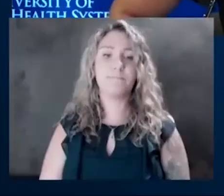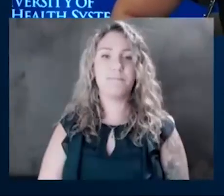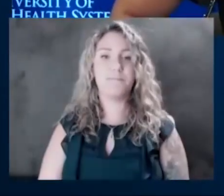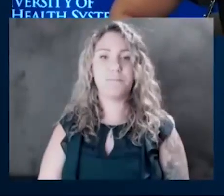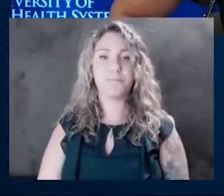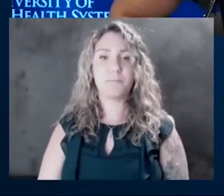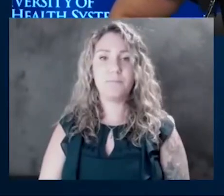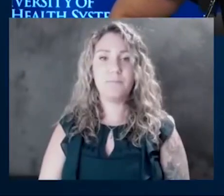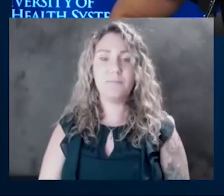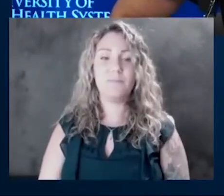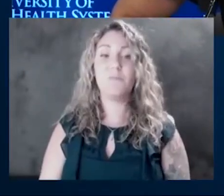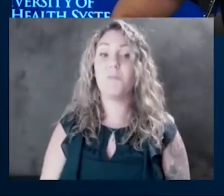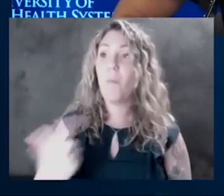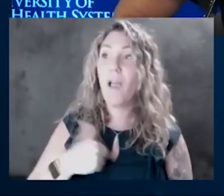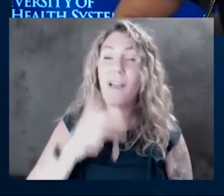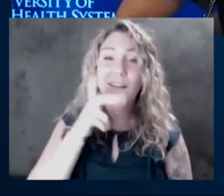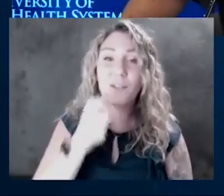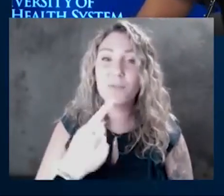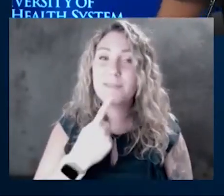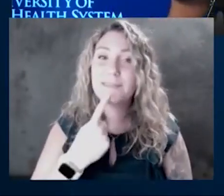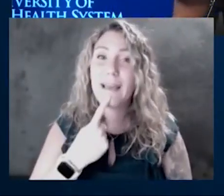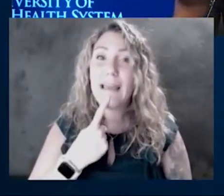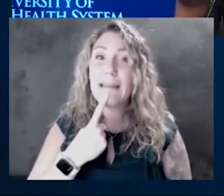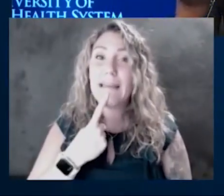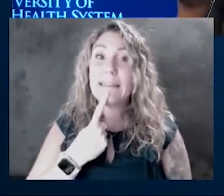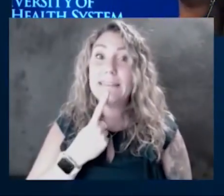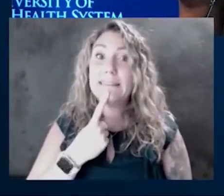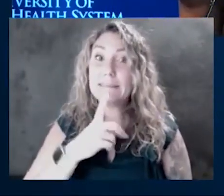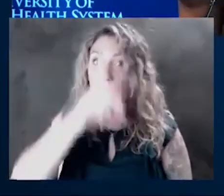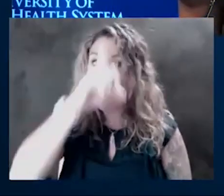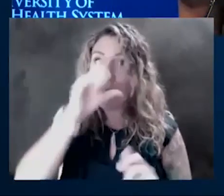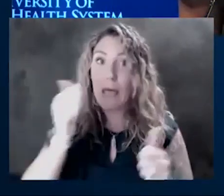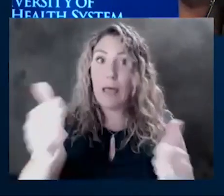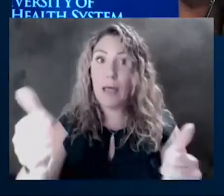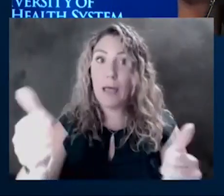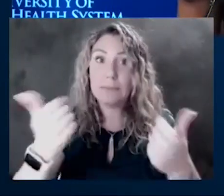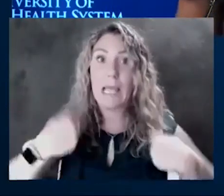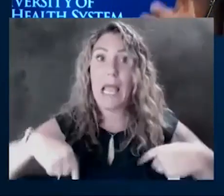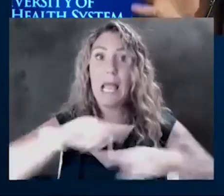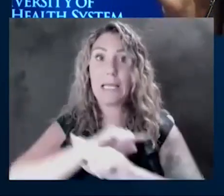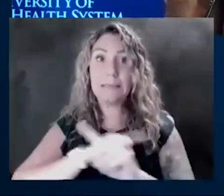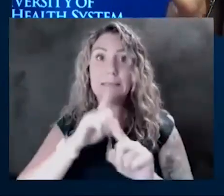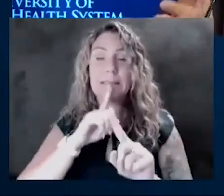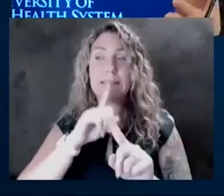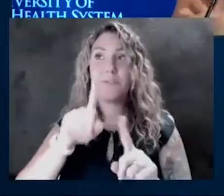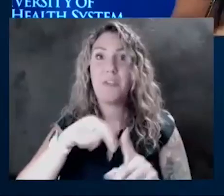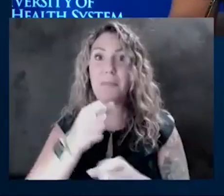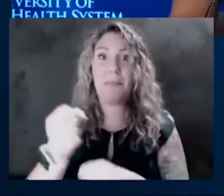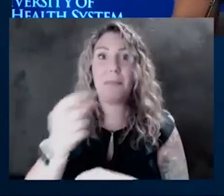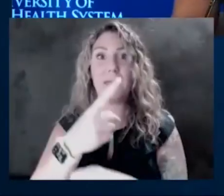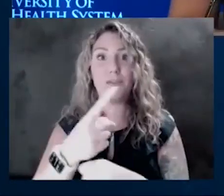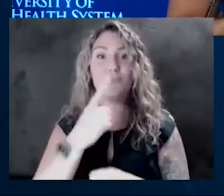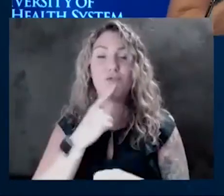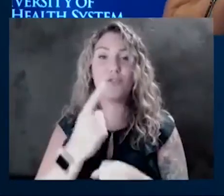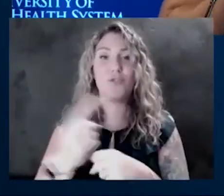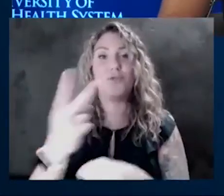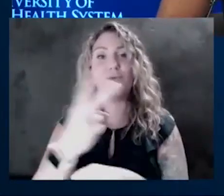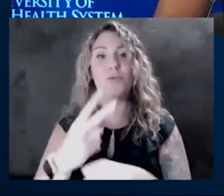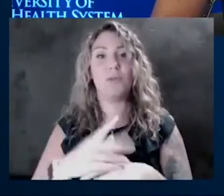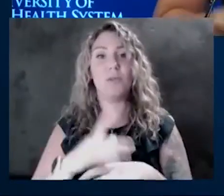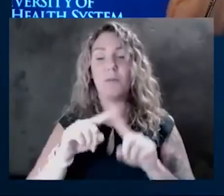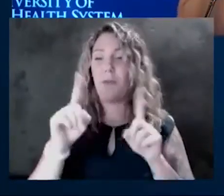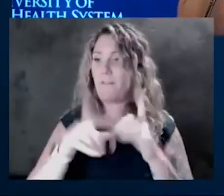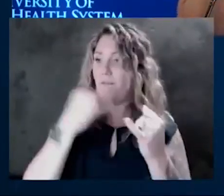you saying is it's up to us what it's going to look like over the next year or two. So thank you for that. I want to get to our final thoughts, but I want our viewers to know